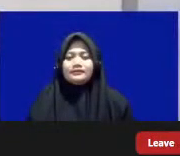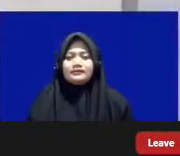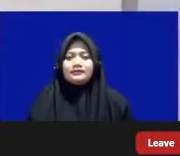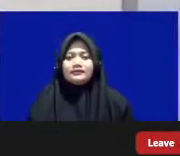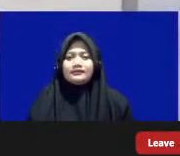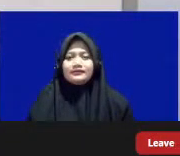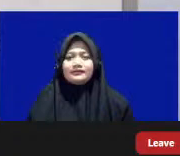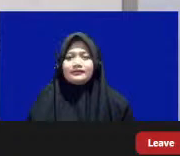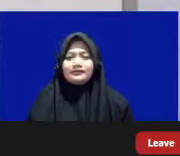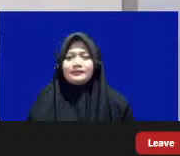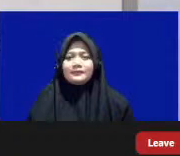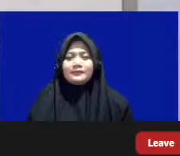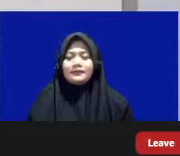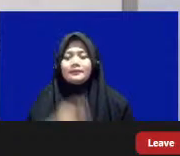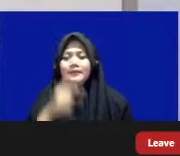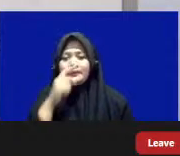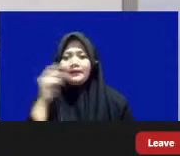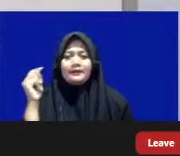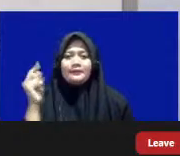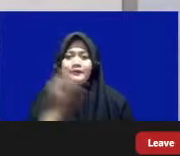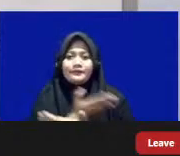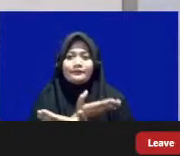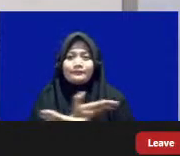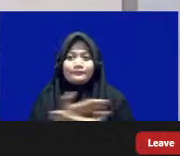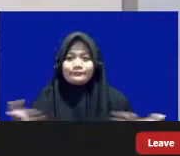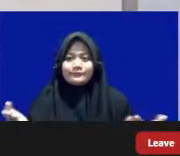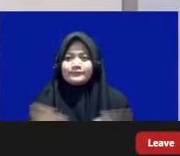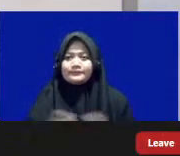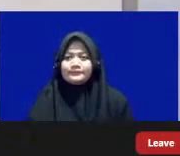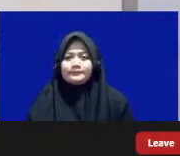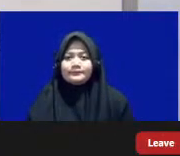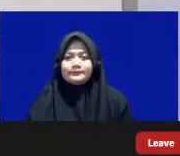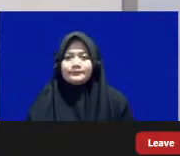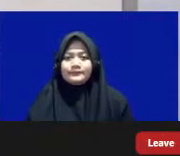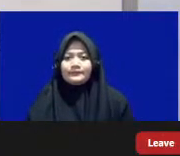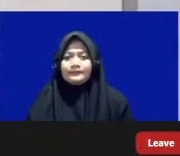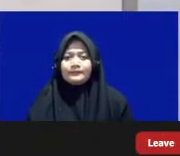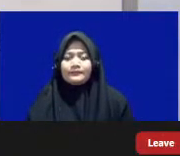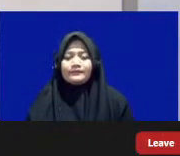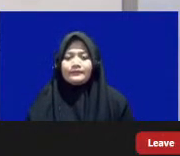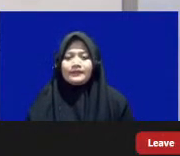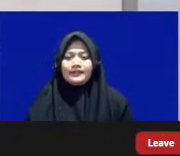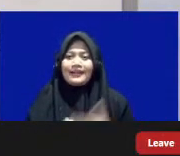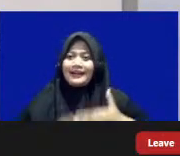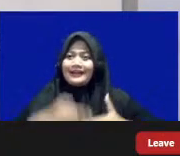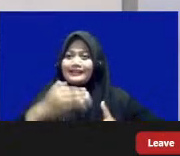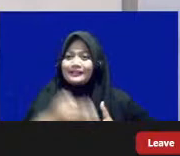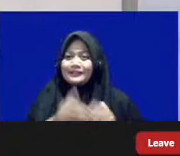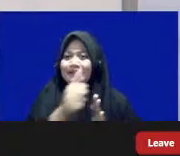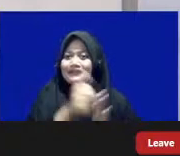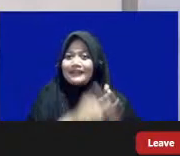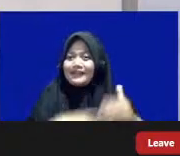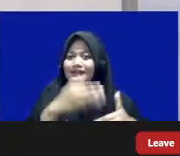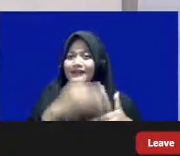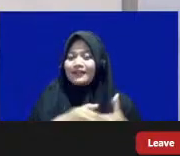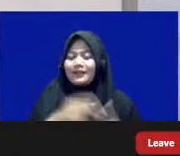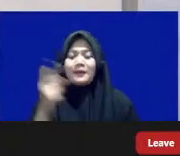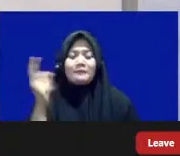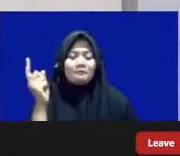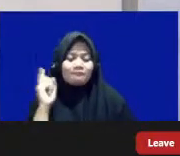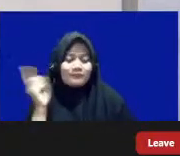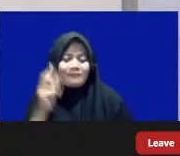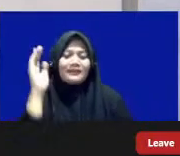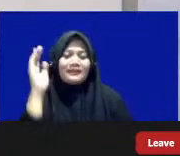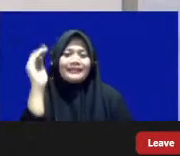So ladies and gentlemen, moving along to our next agenda, you'll be hearing a presentation that will be delivered by